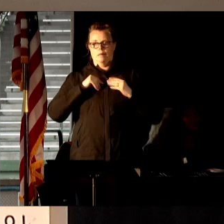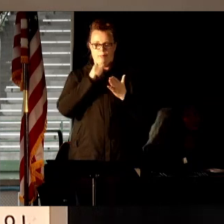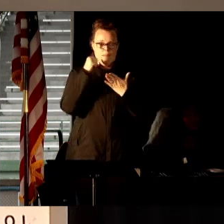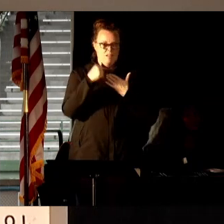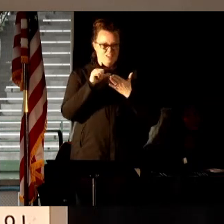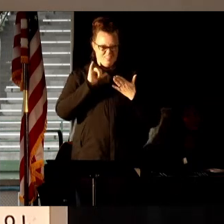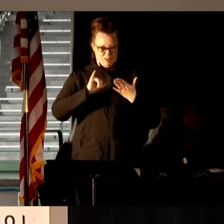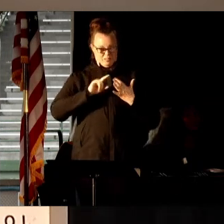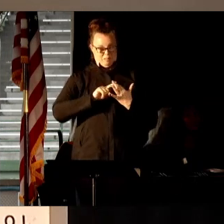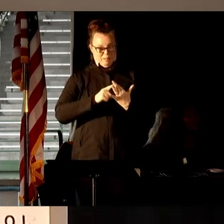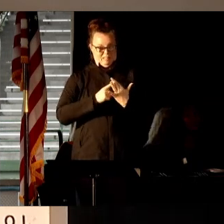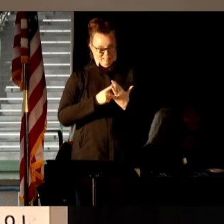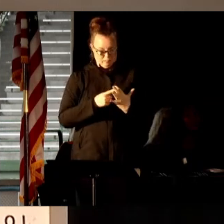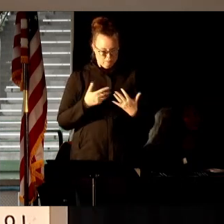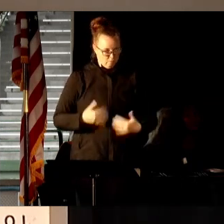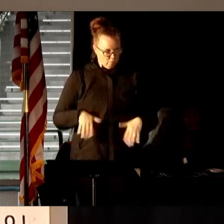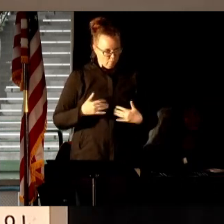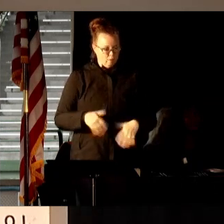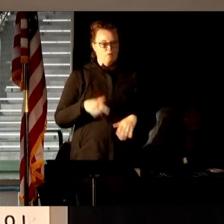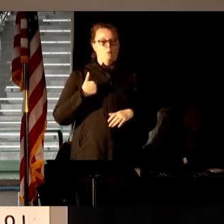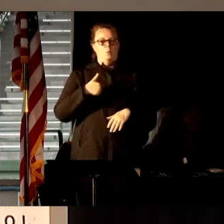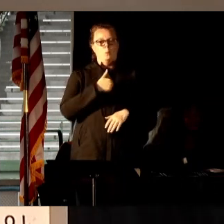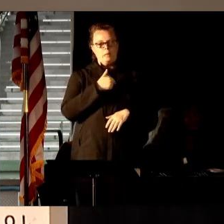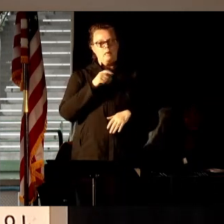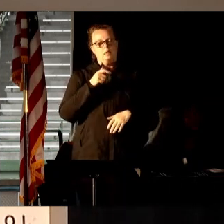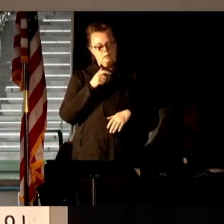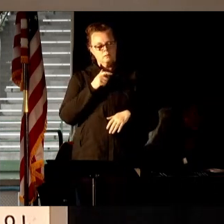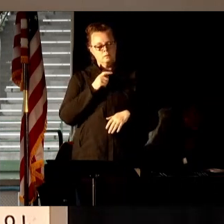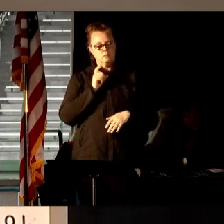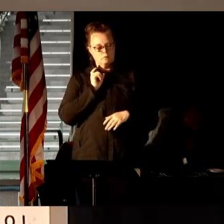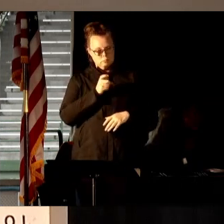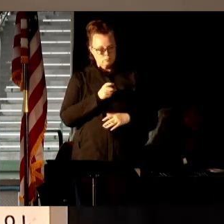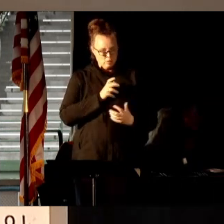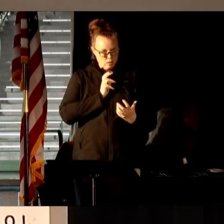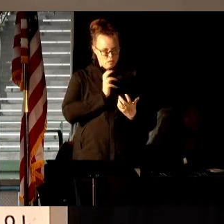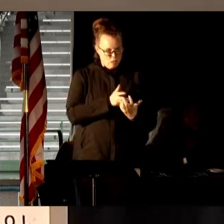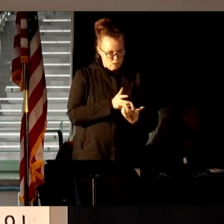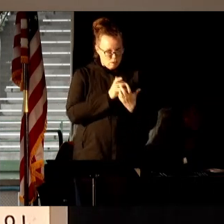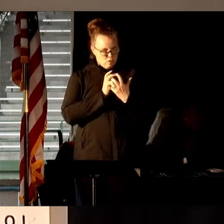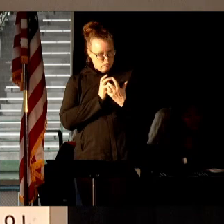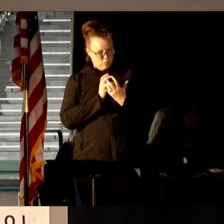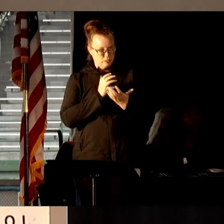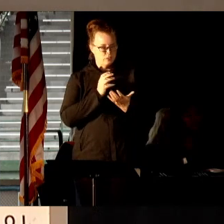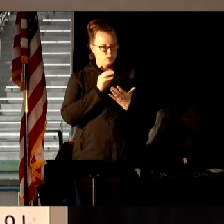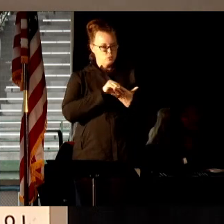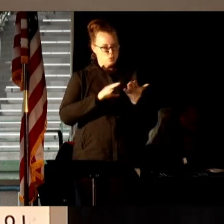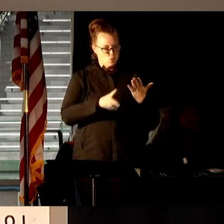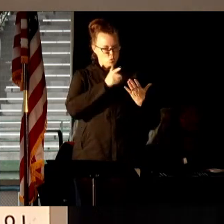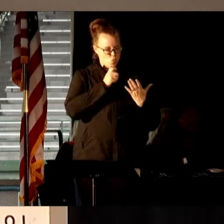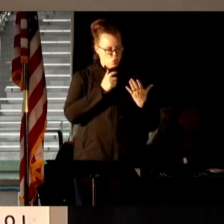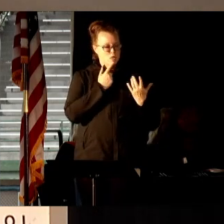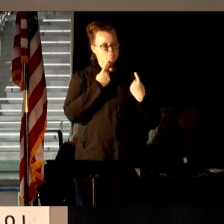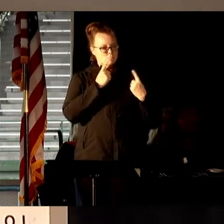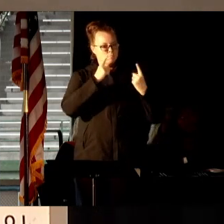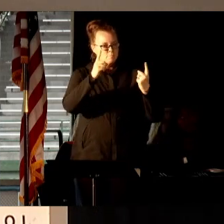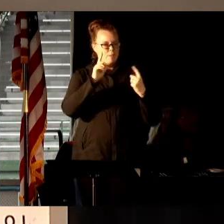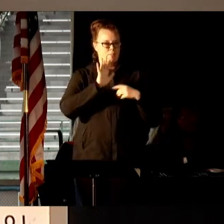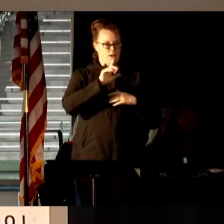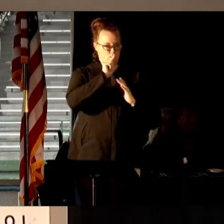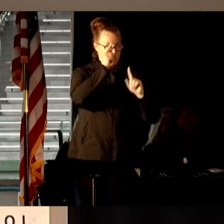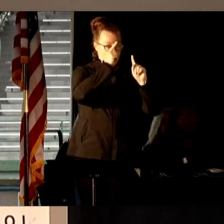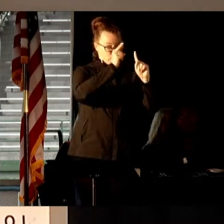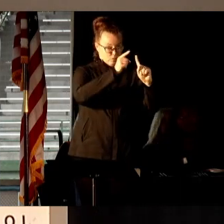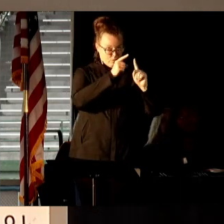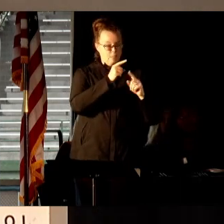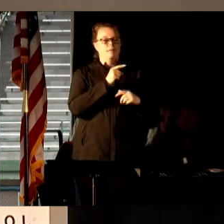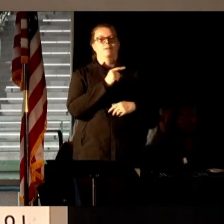journey. We give a lot of commendation to the students who achieved and exceeded their original goals, and they are fully deserving of